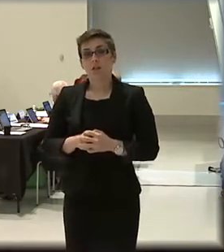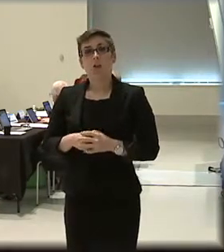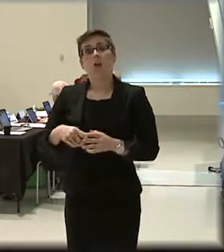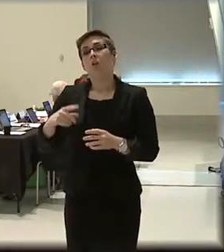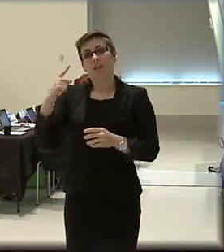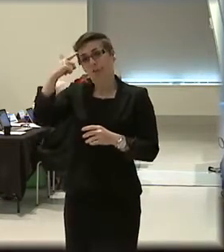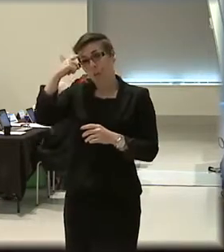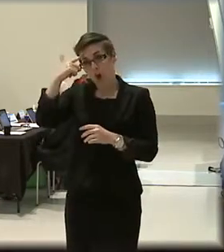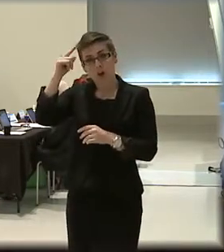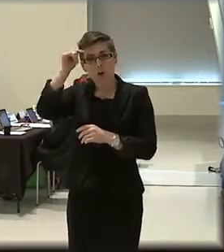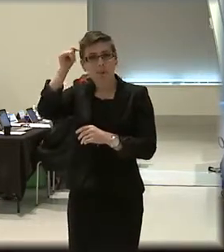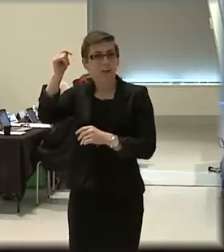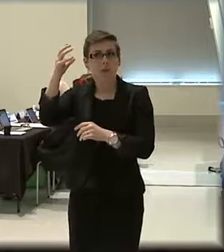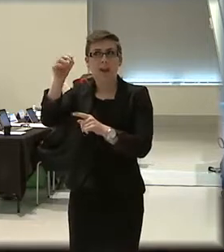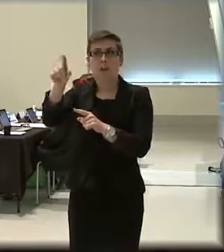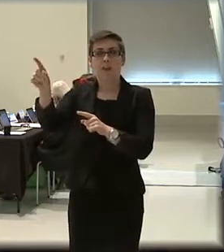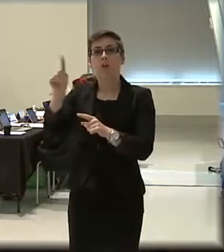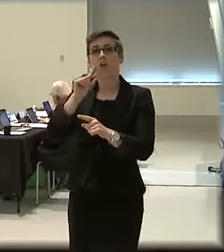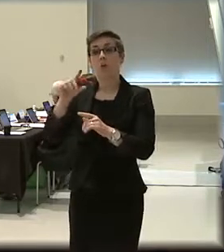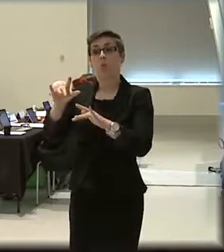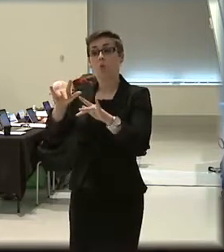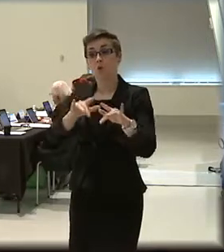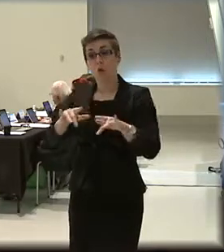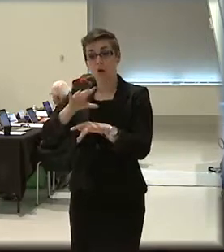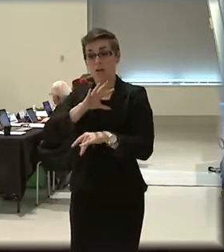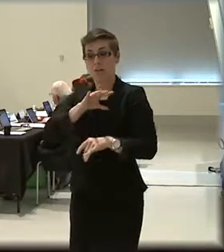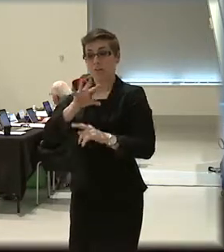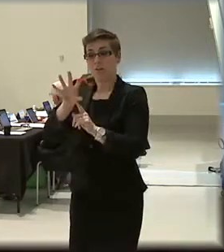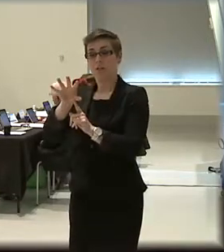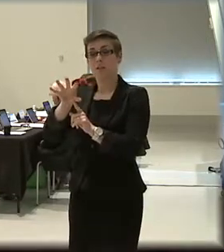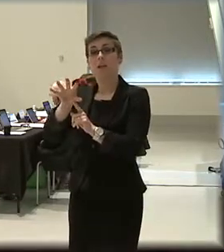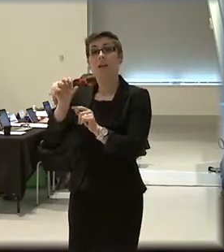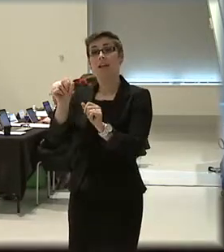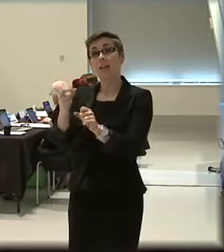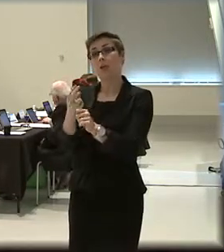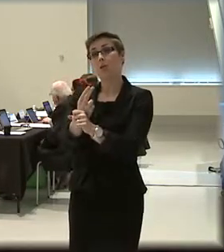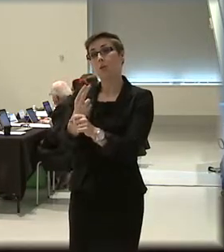there that recordings can be used to